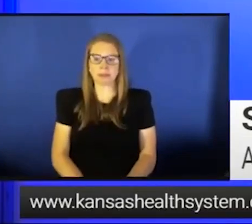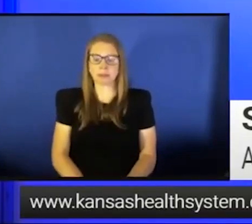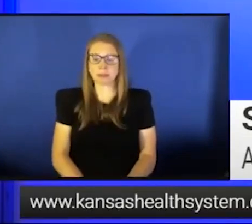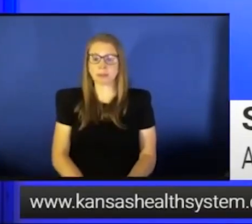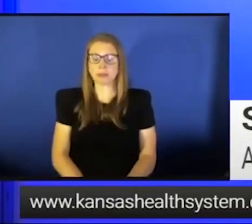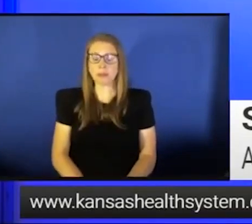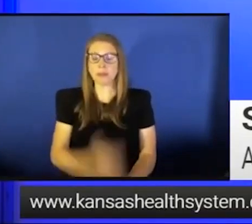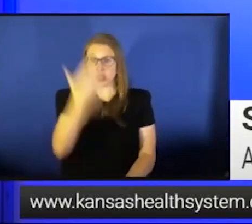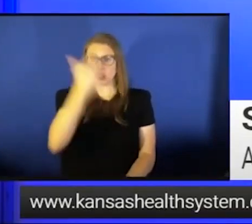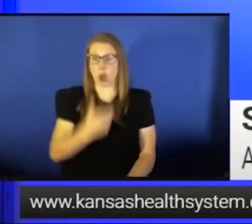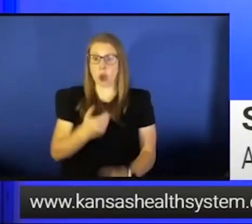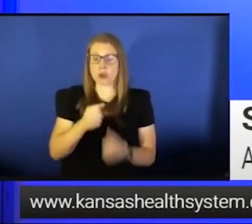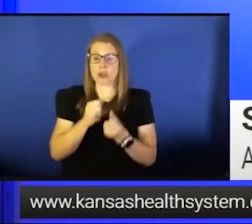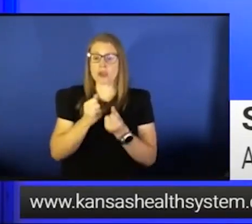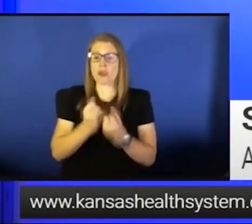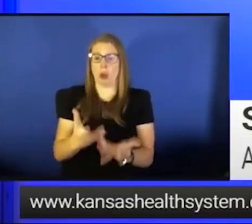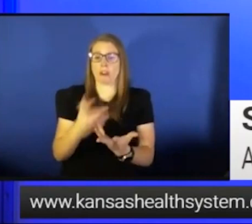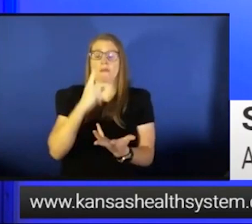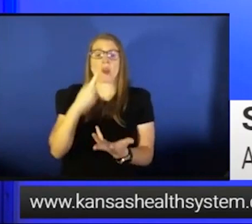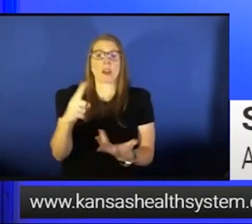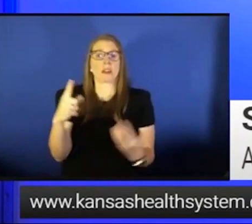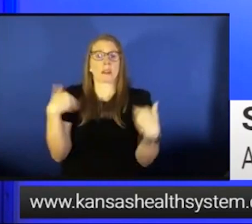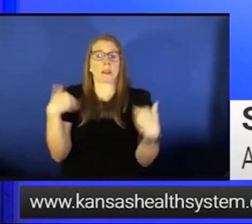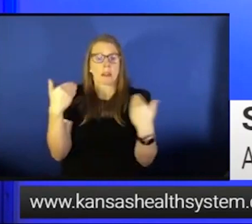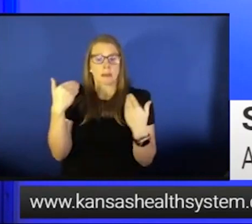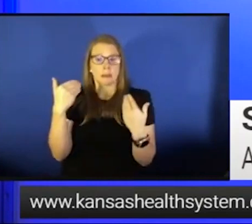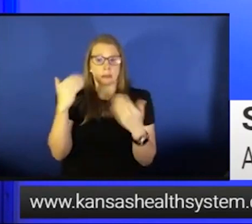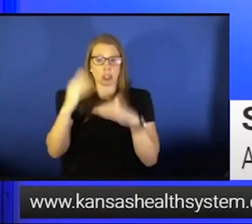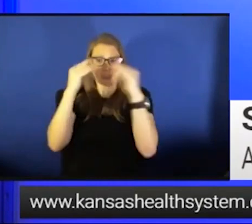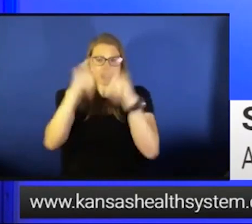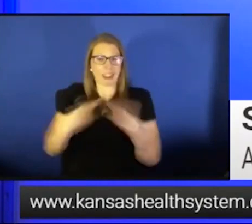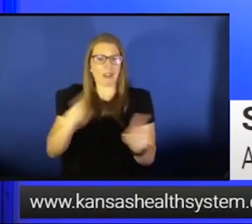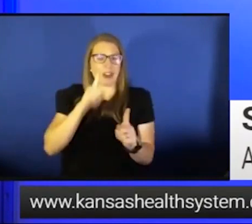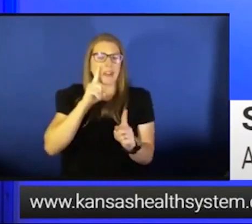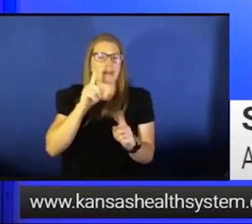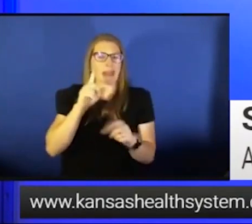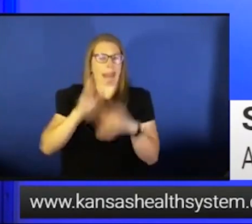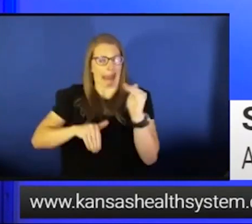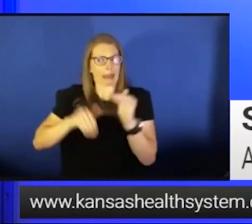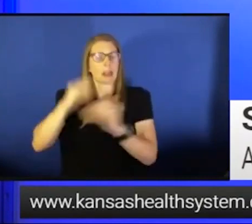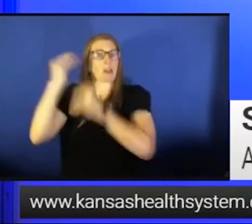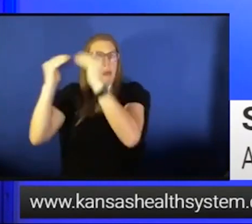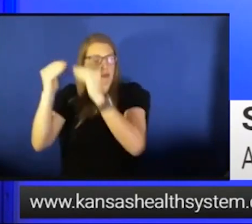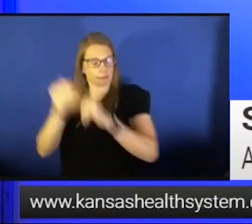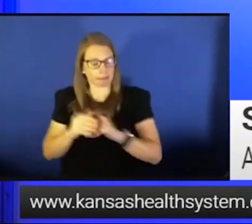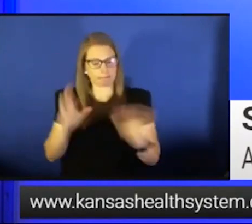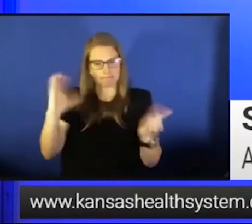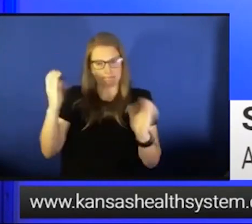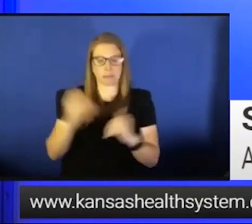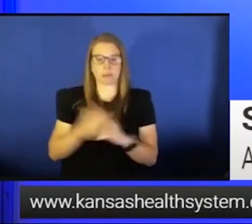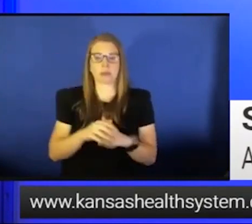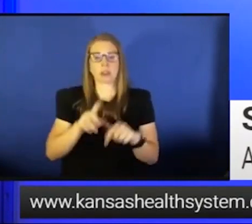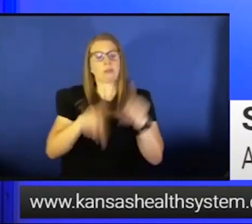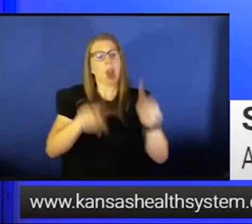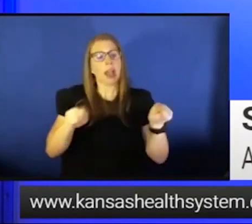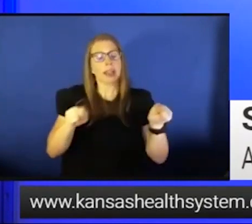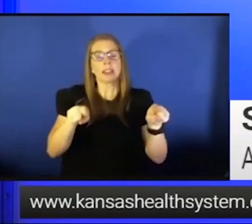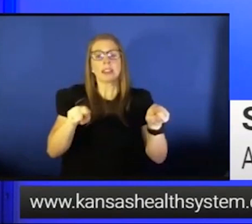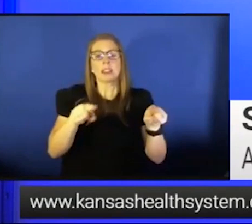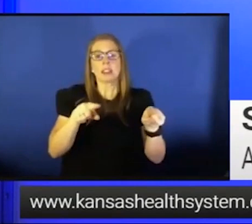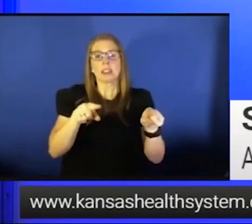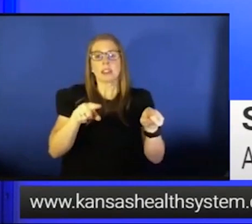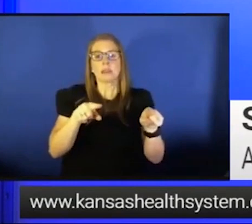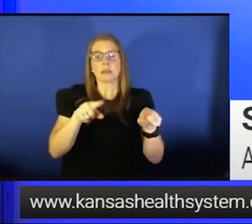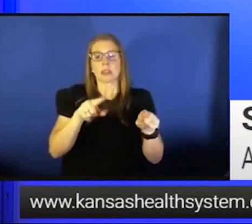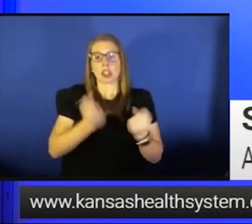like I said, is quite different than adults, but there's a variety of causes. Like Molly said, her